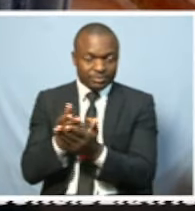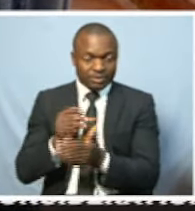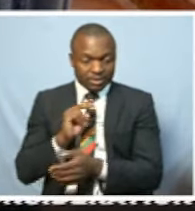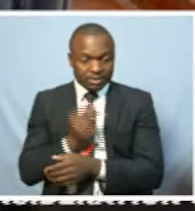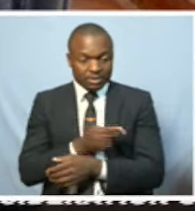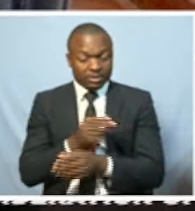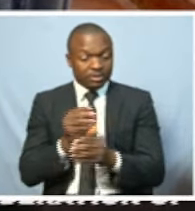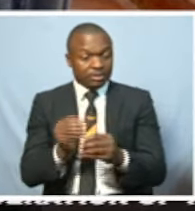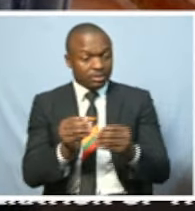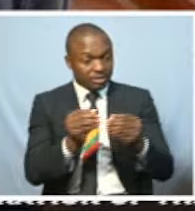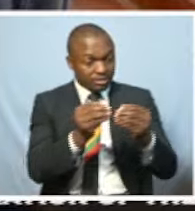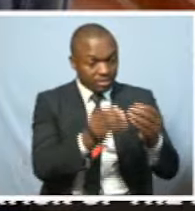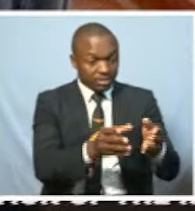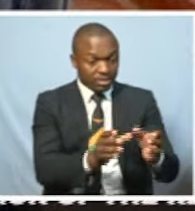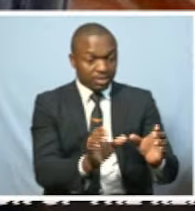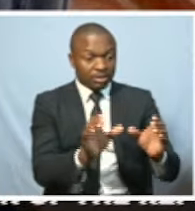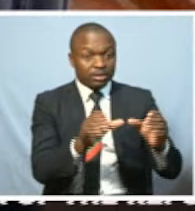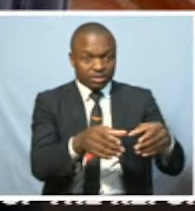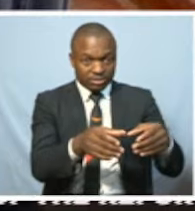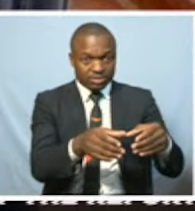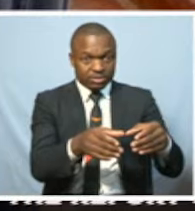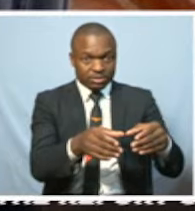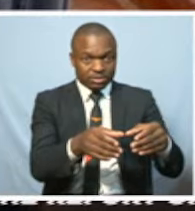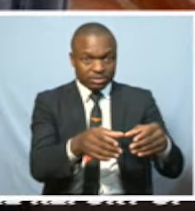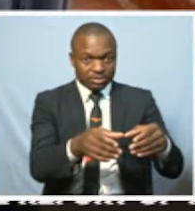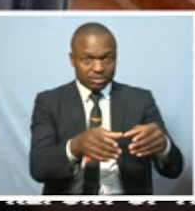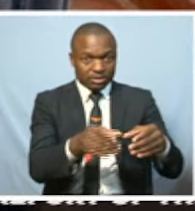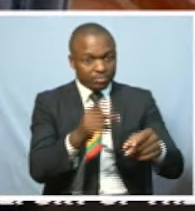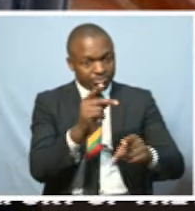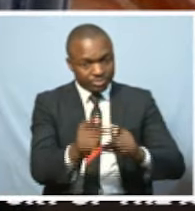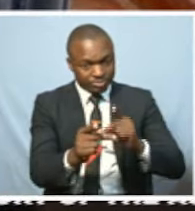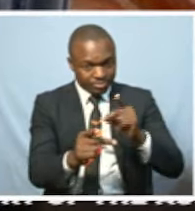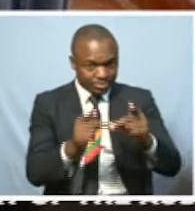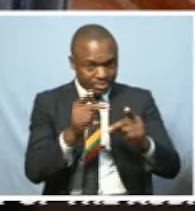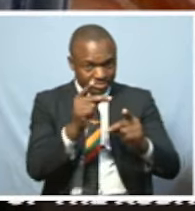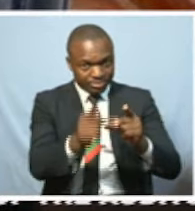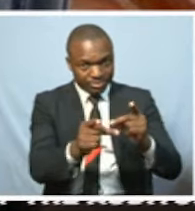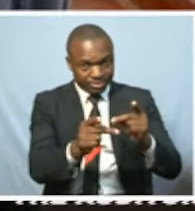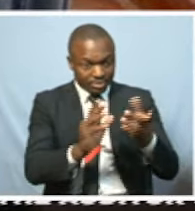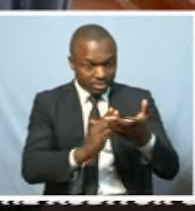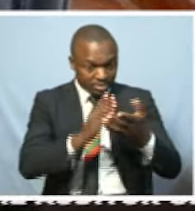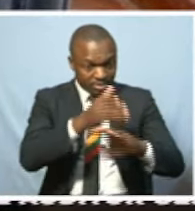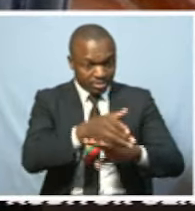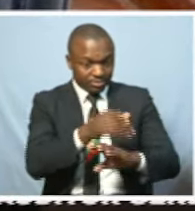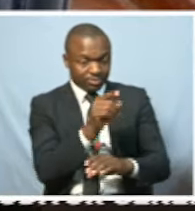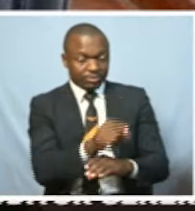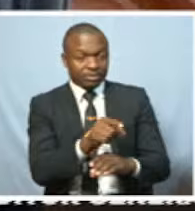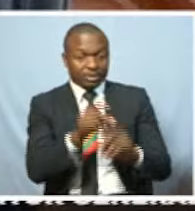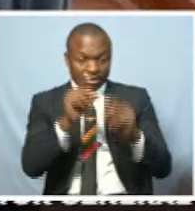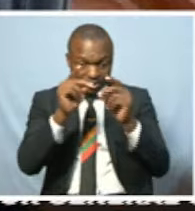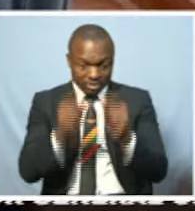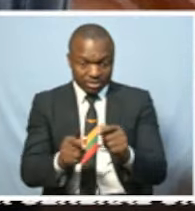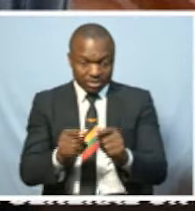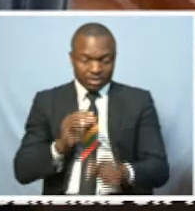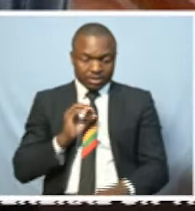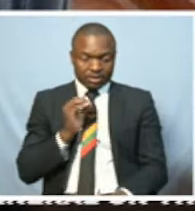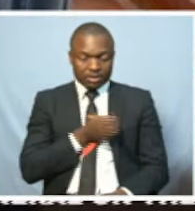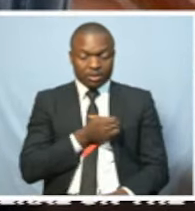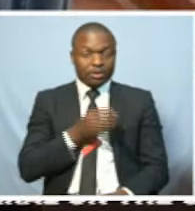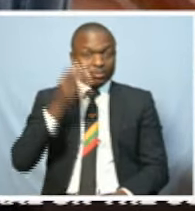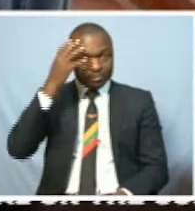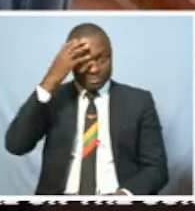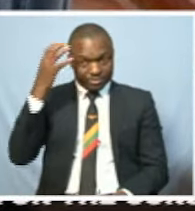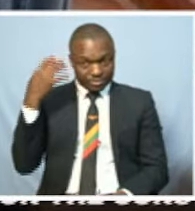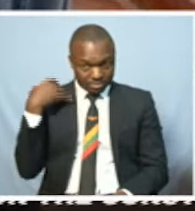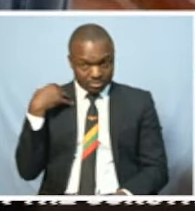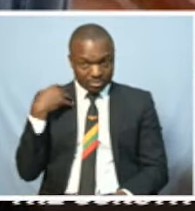council correspondence handling procedure, and then it finally reaches our office. Then our